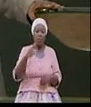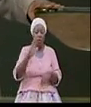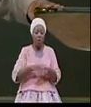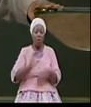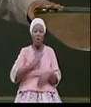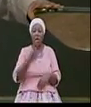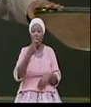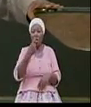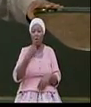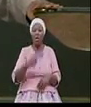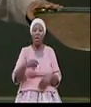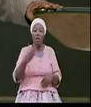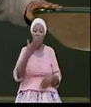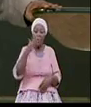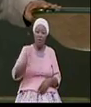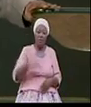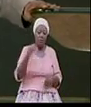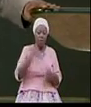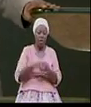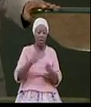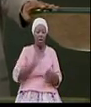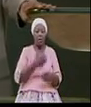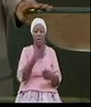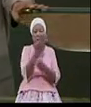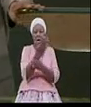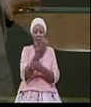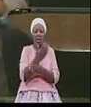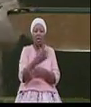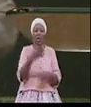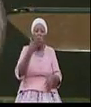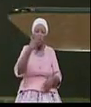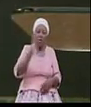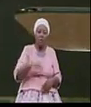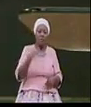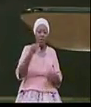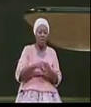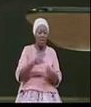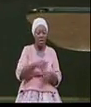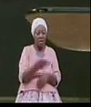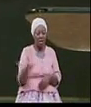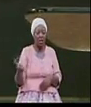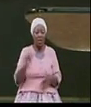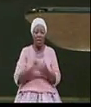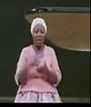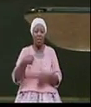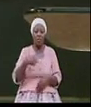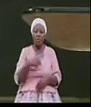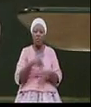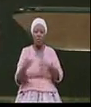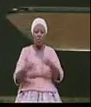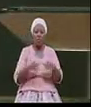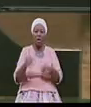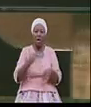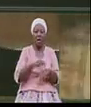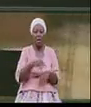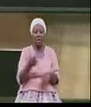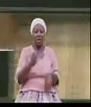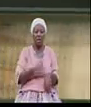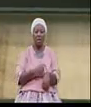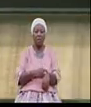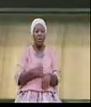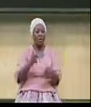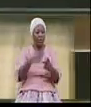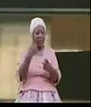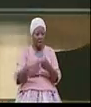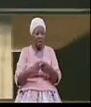tongue, evil in our hand, evil in anything we do at any time. Then, if